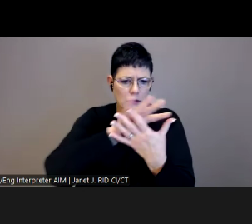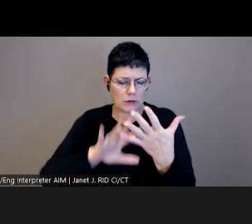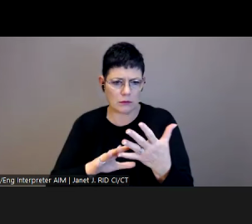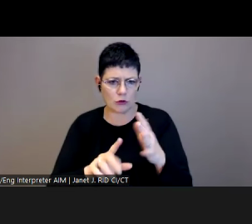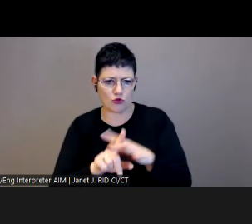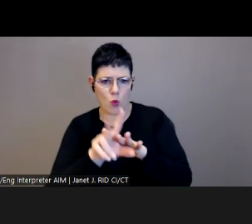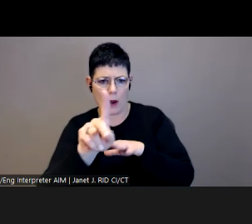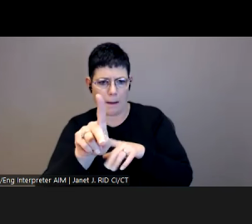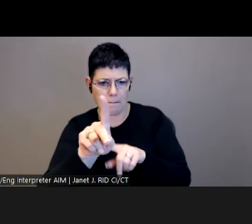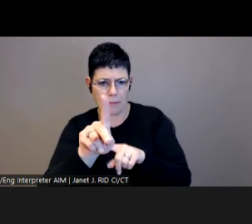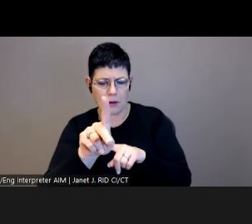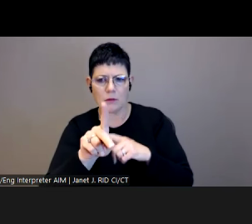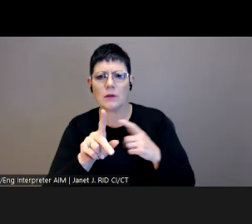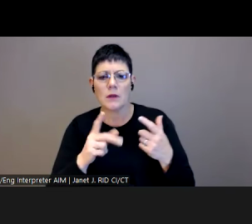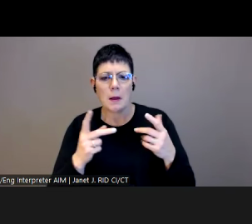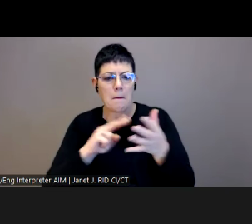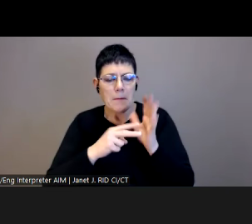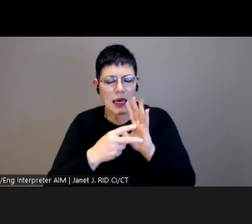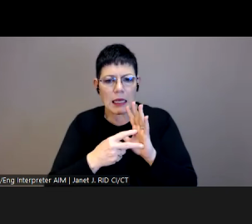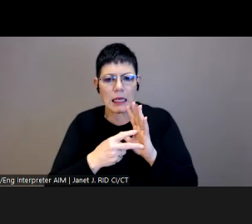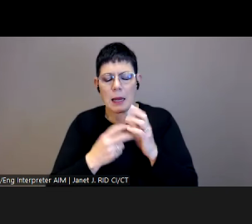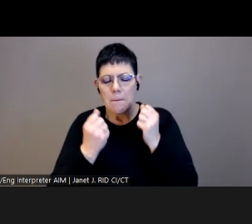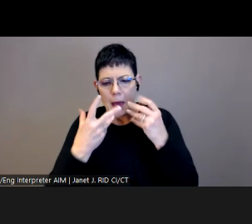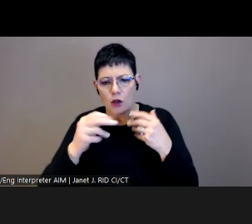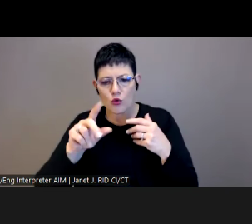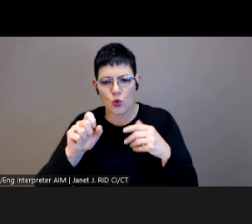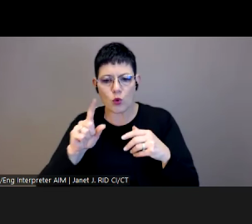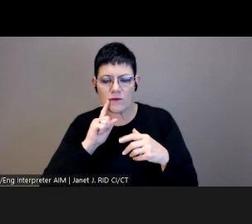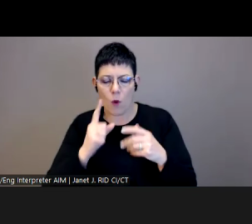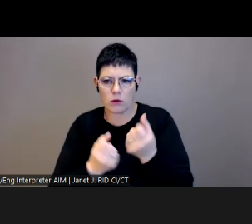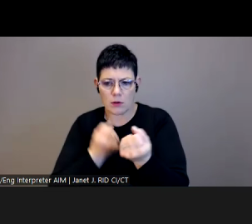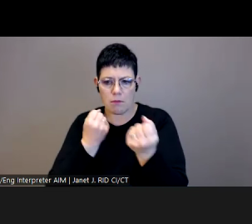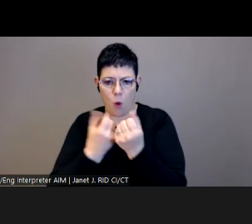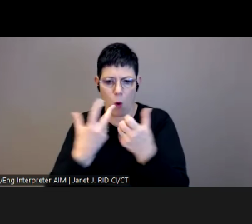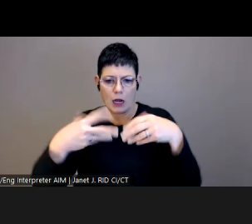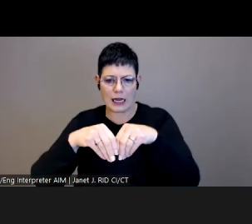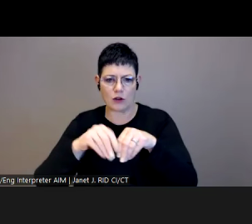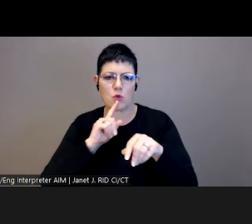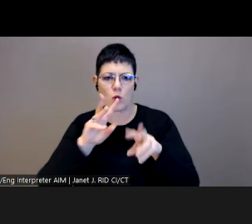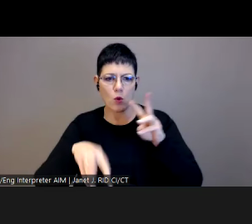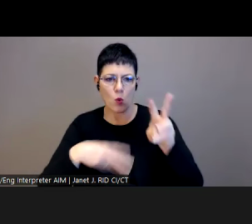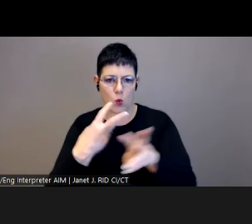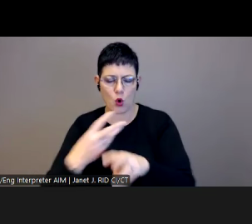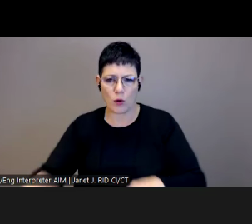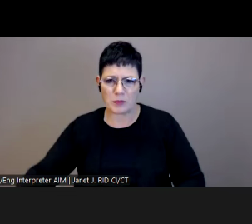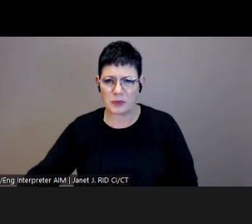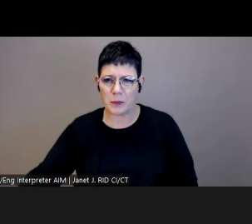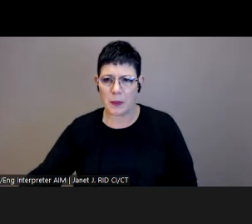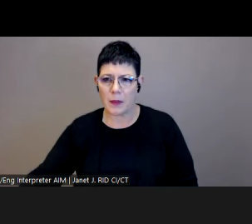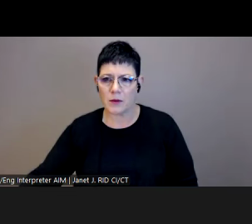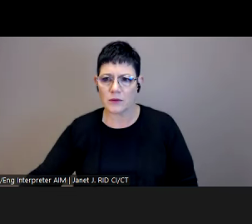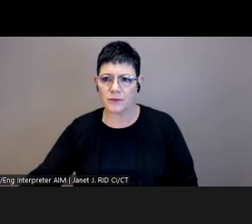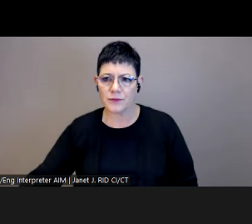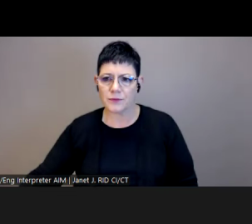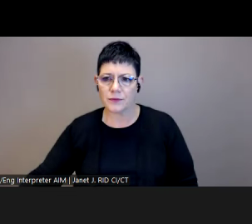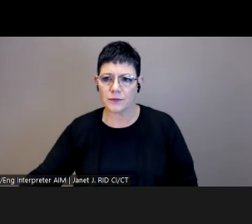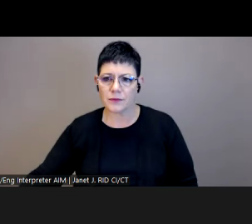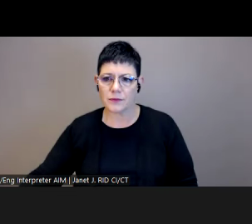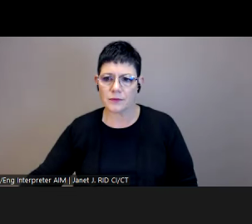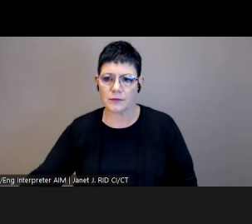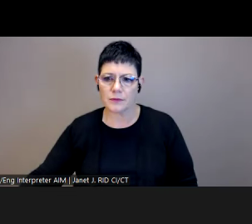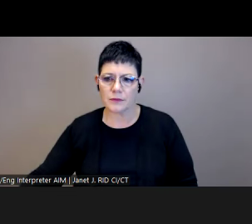and ultimately provides plenty of tools to support engagement in the real world. So what now? Start at the top